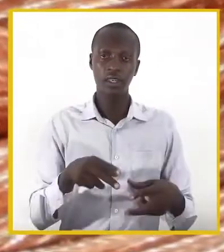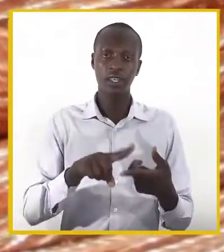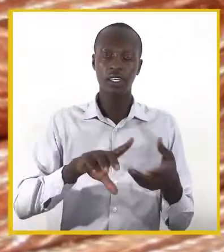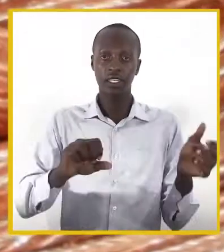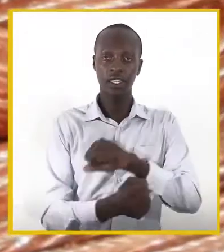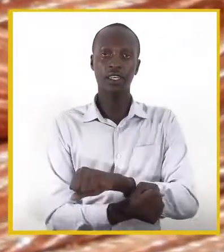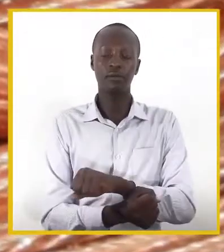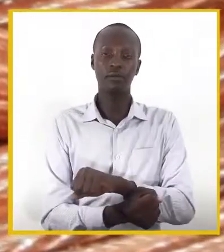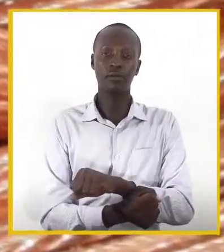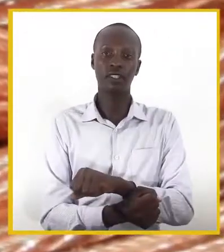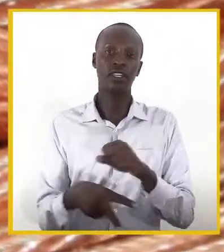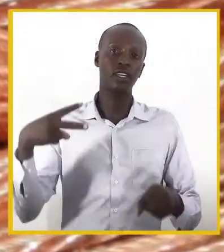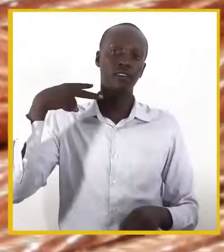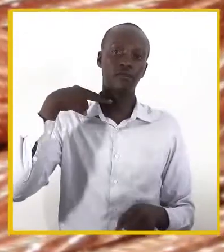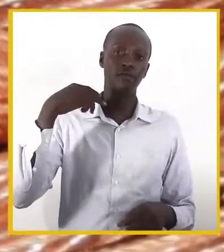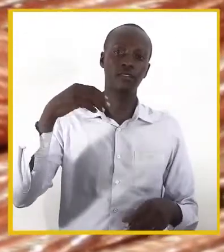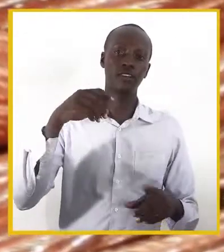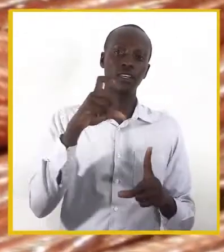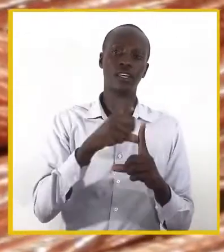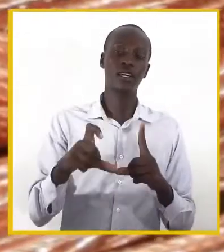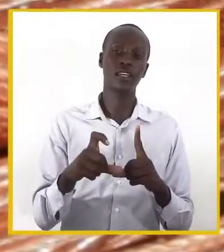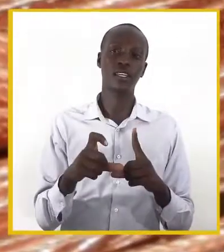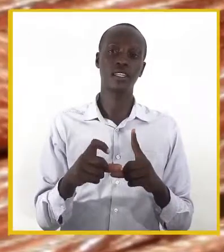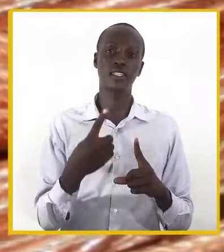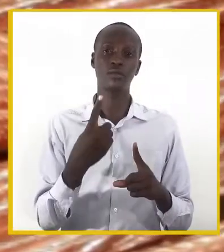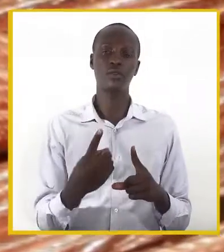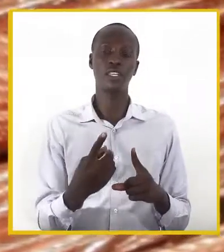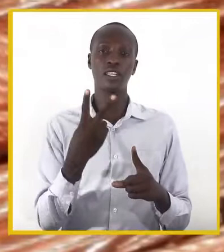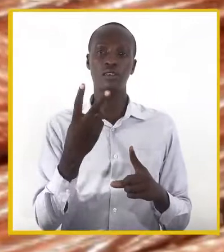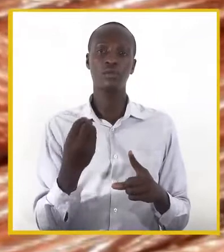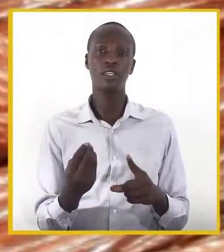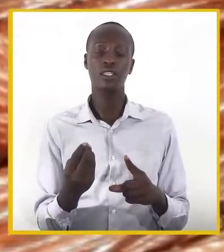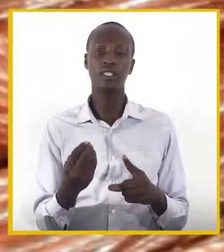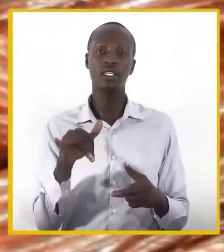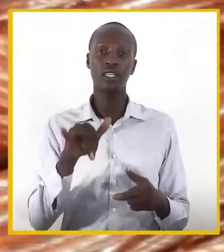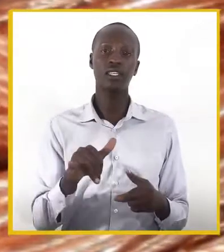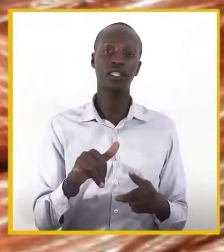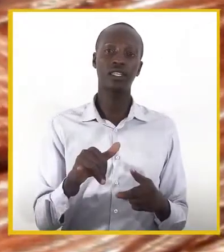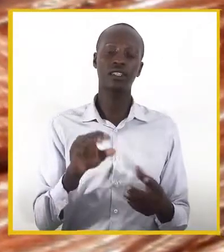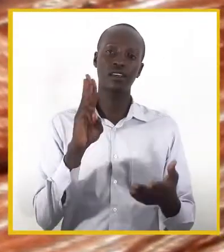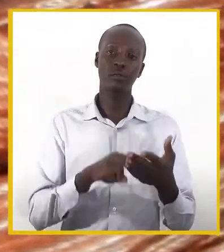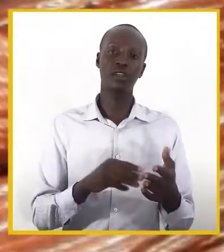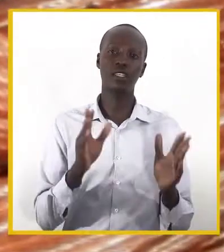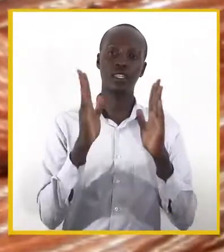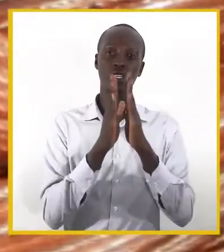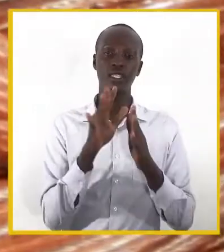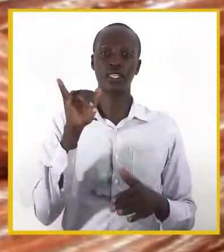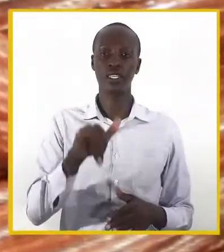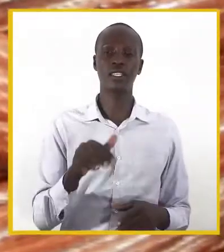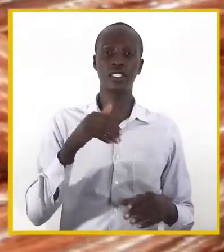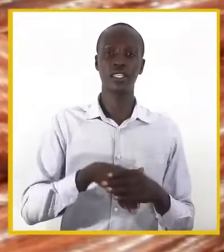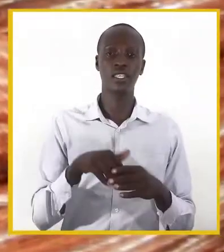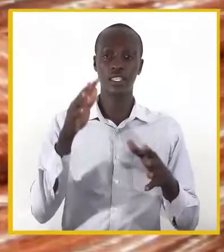In another case, Gerald Kabango and Forget Kapunzeni, both aged 20, were sentenced to 10 years imprisonment each at